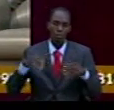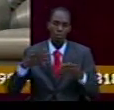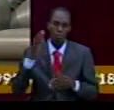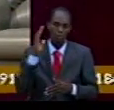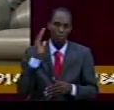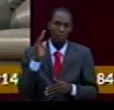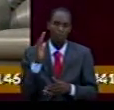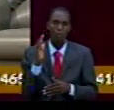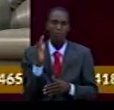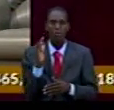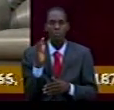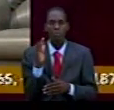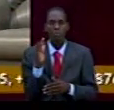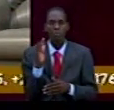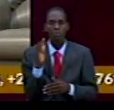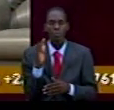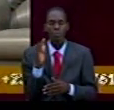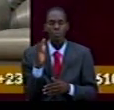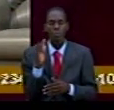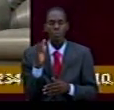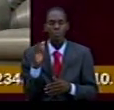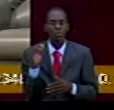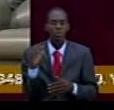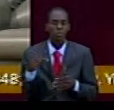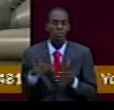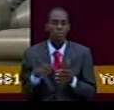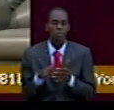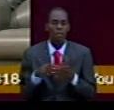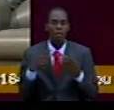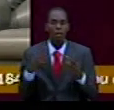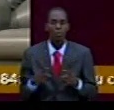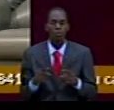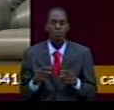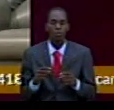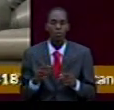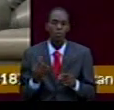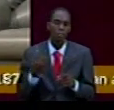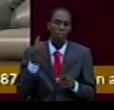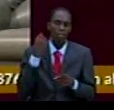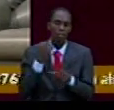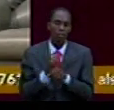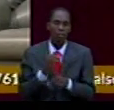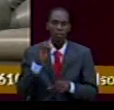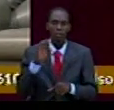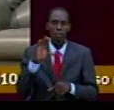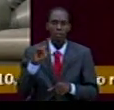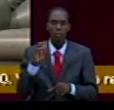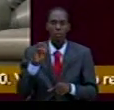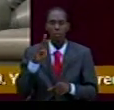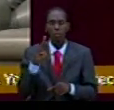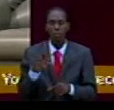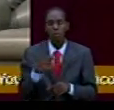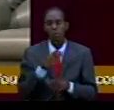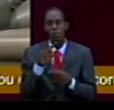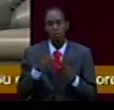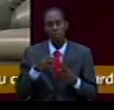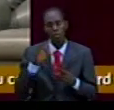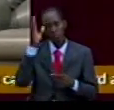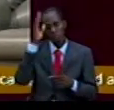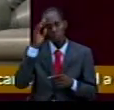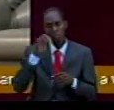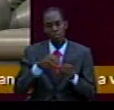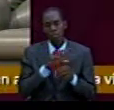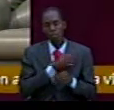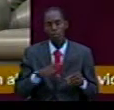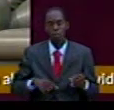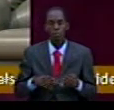life. This happened October when our GS came to Port Harcourt. Showers of